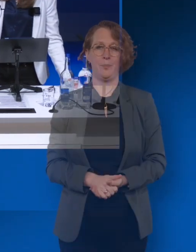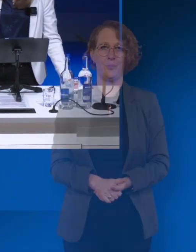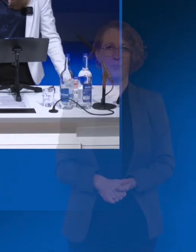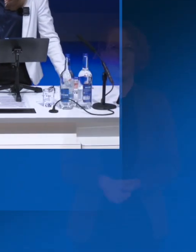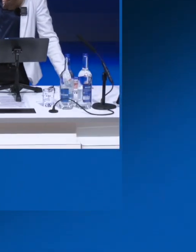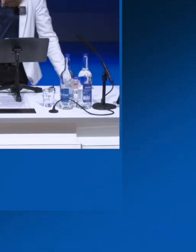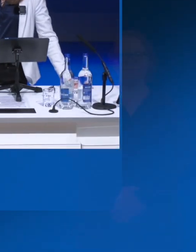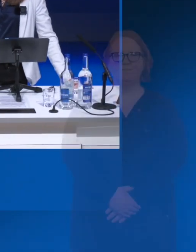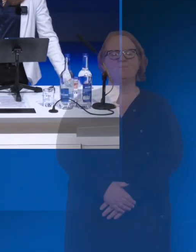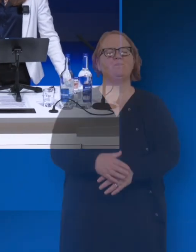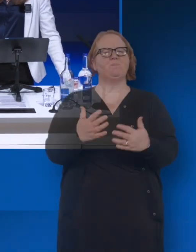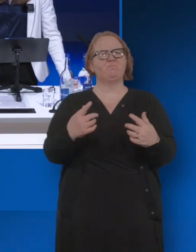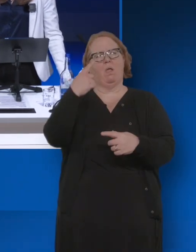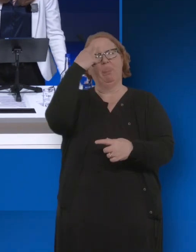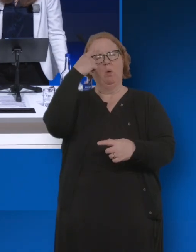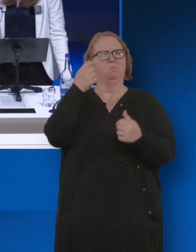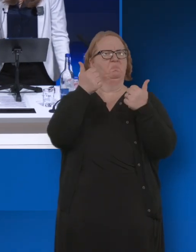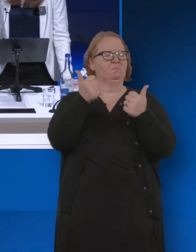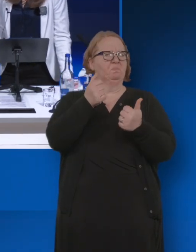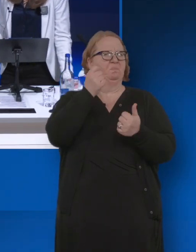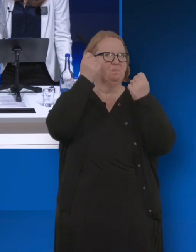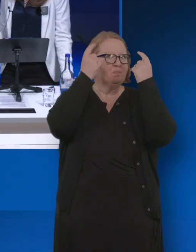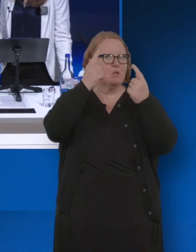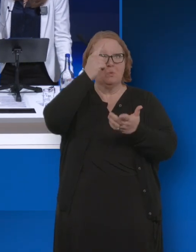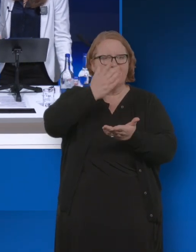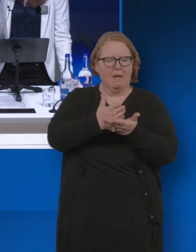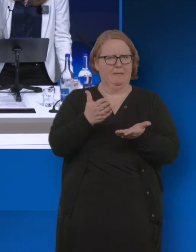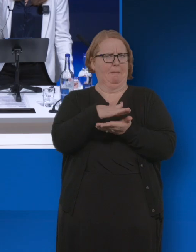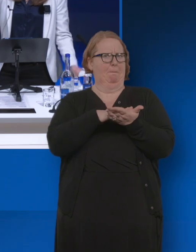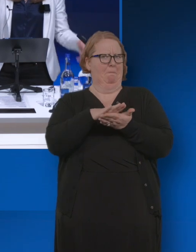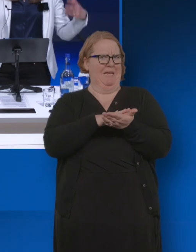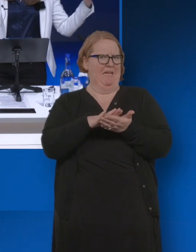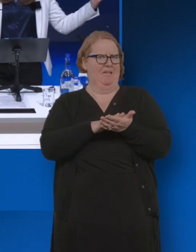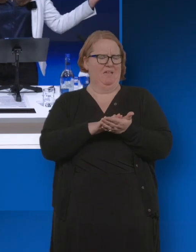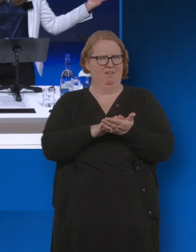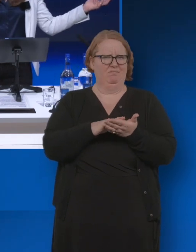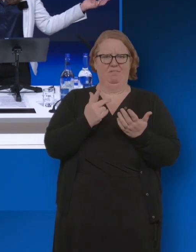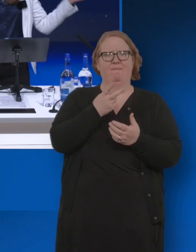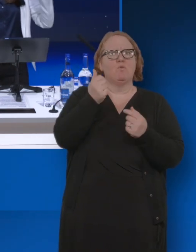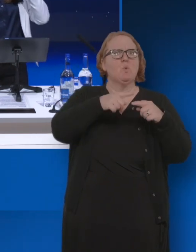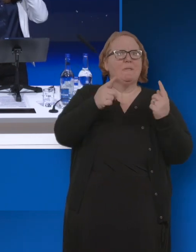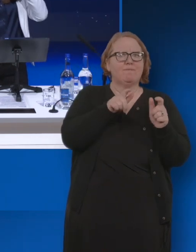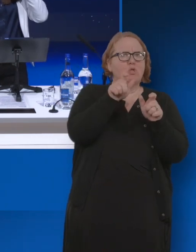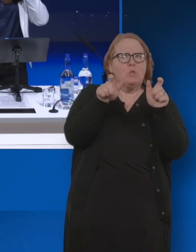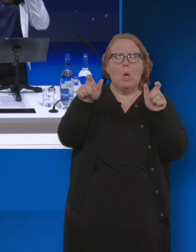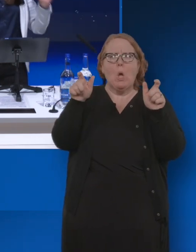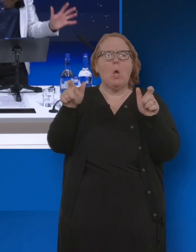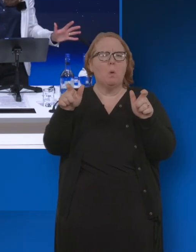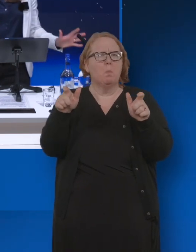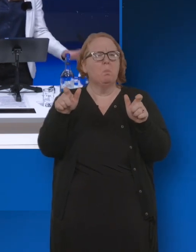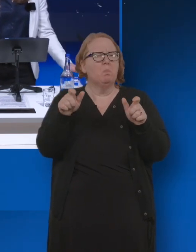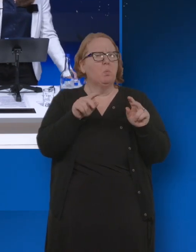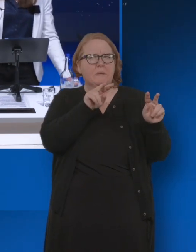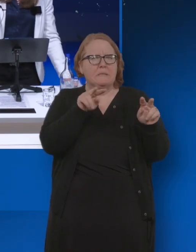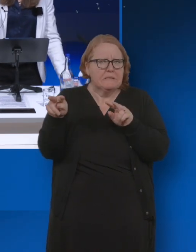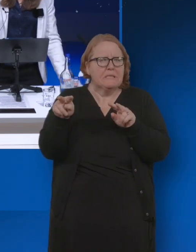struck me that it's probably a good idea to define really what we mean in this whole conversation. There are a few different terms that are